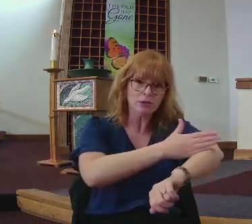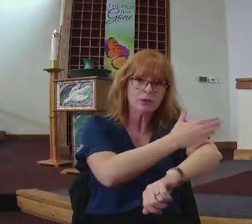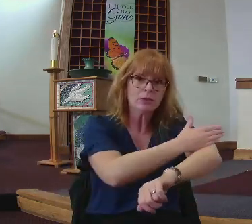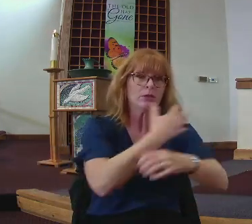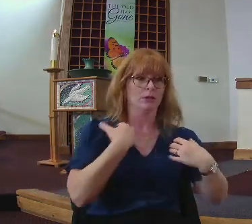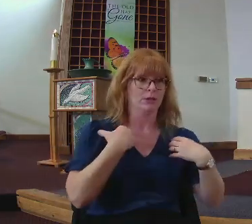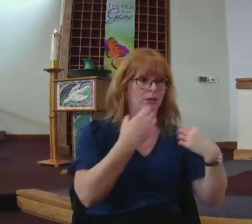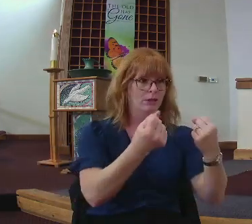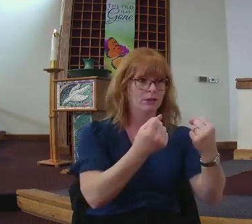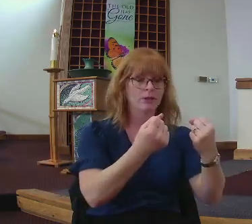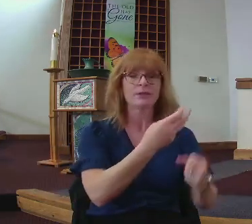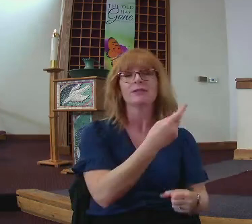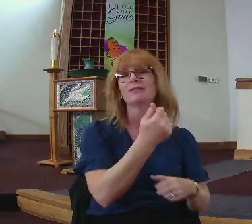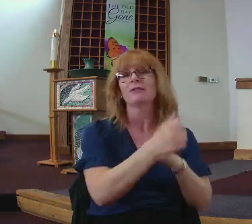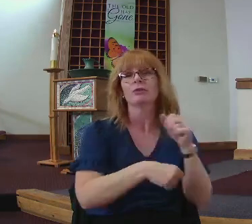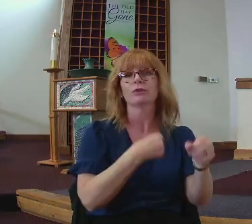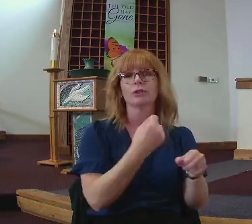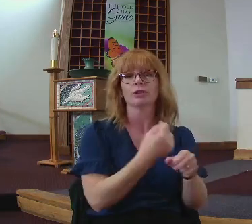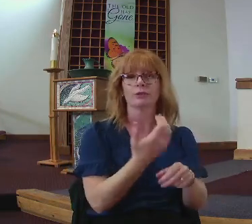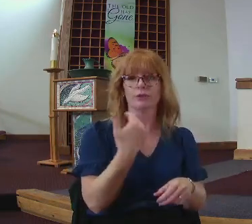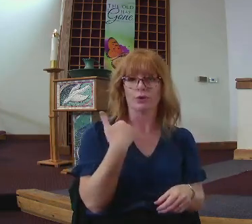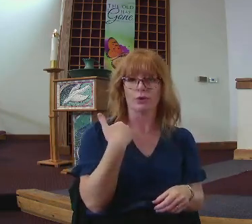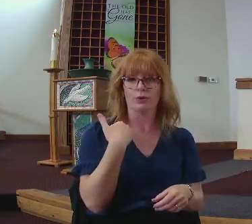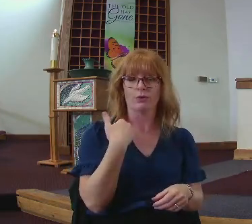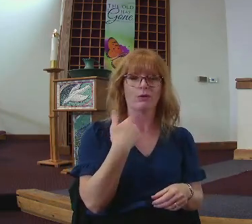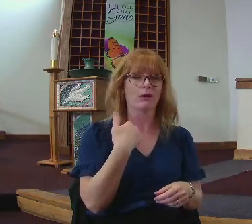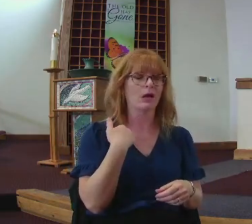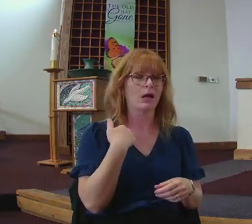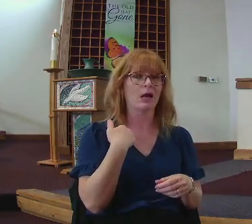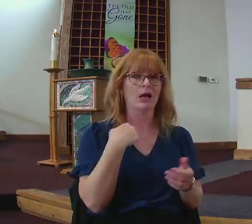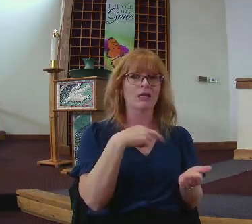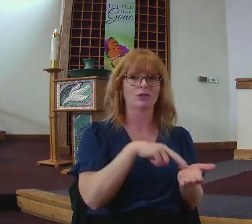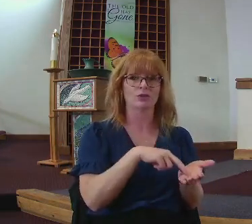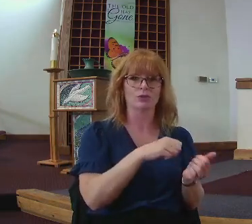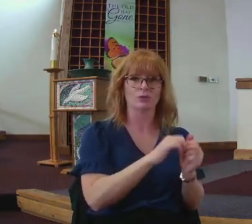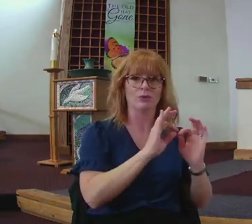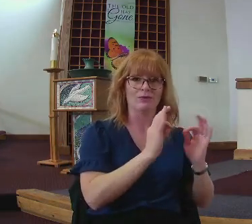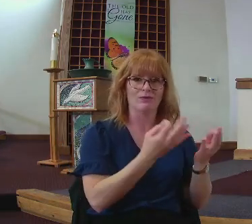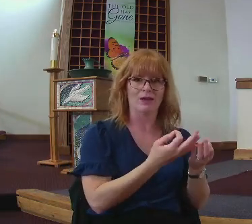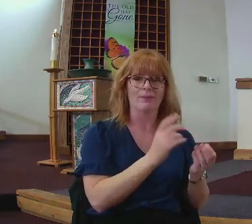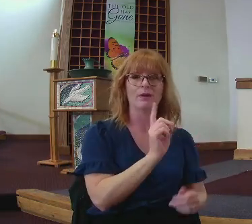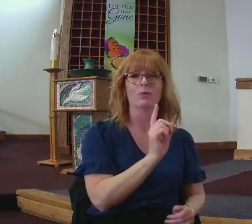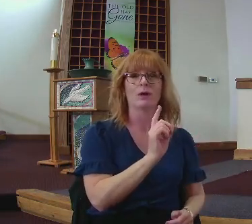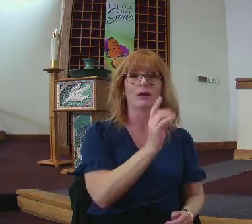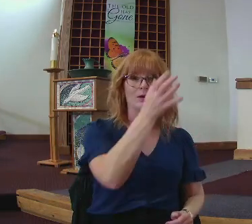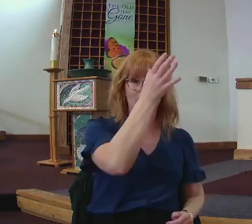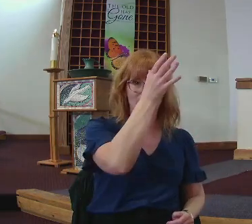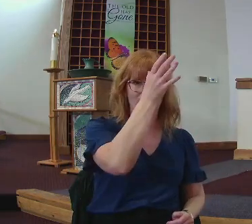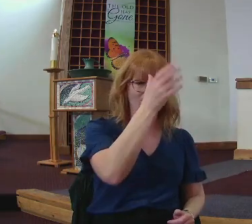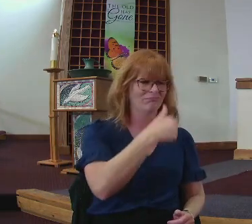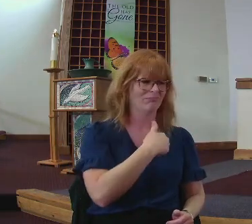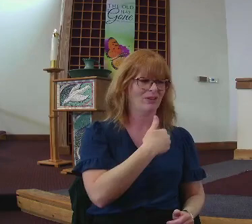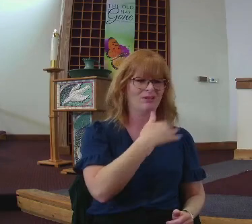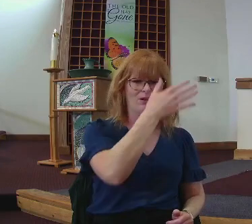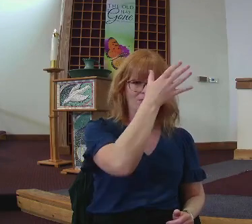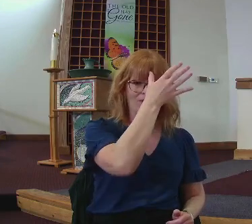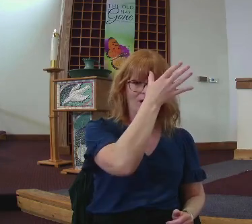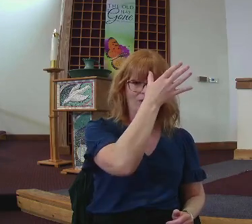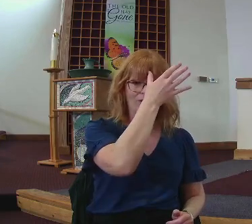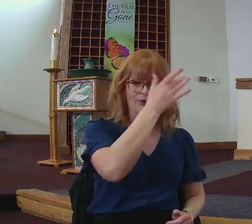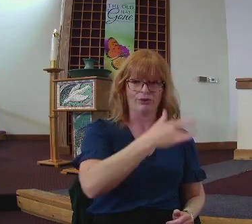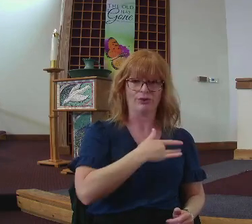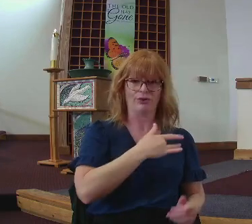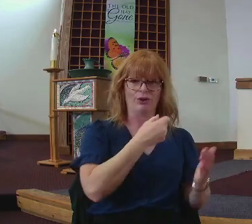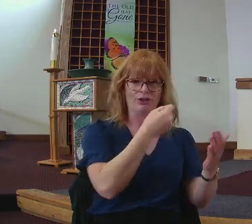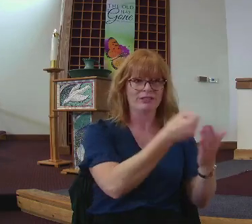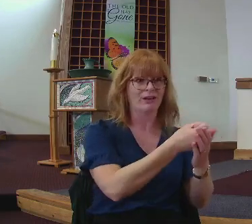I stood with a family where a young dad in his 40s had a heart attack. And he was placed upon life